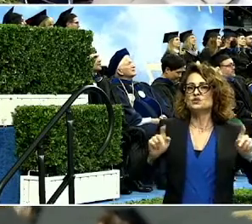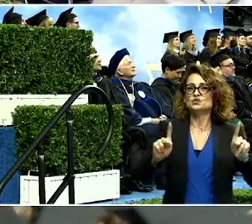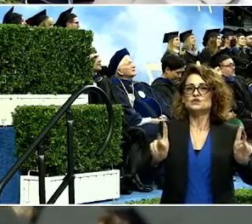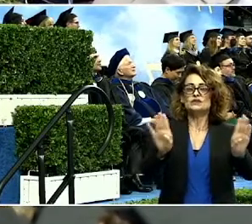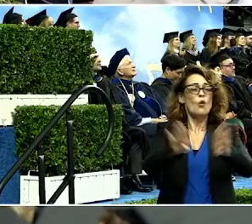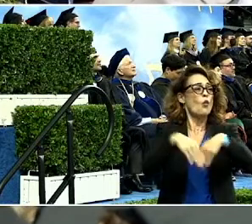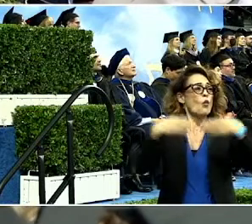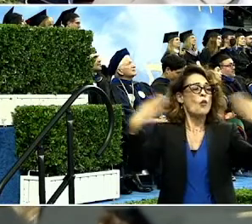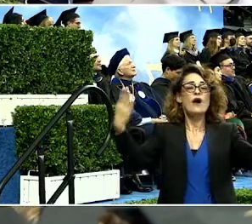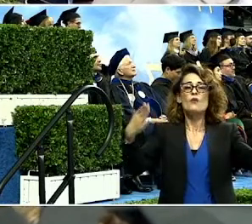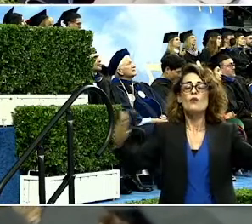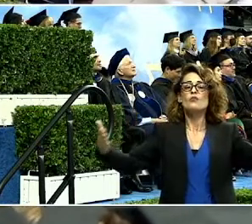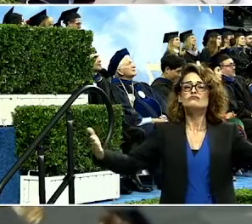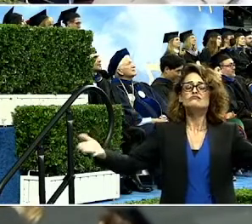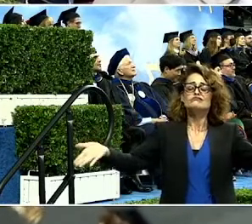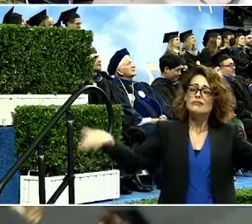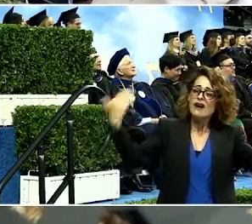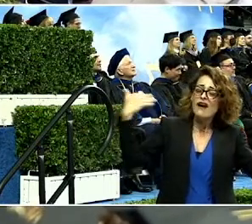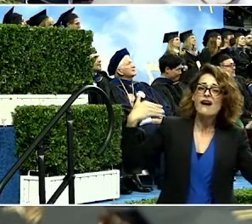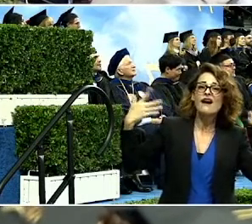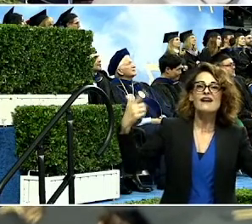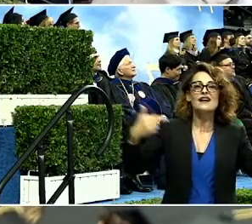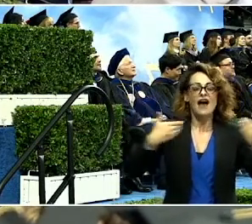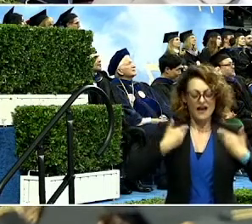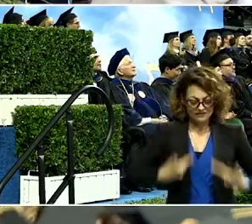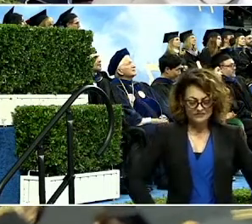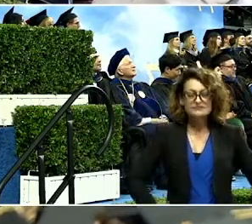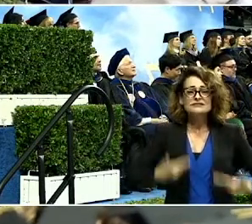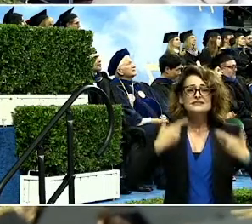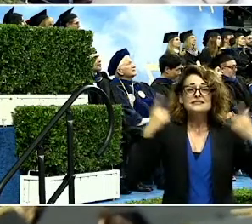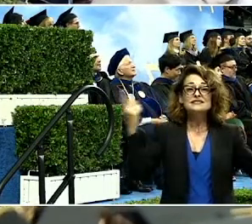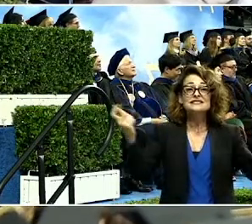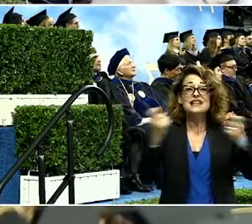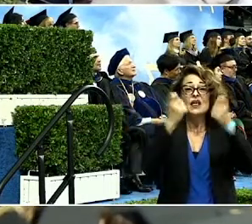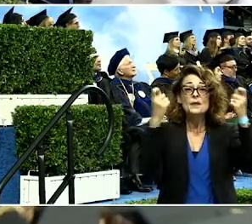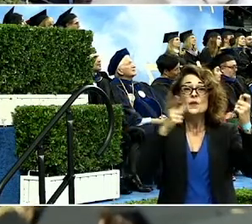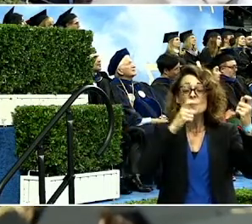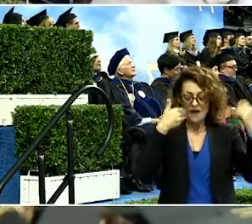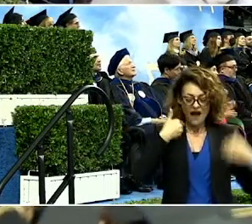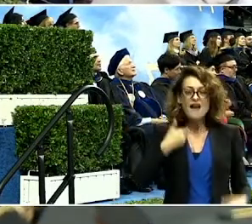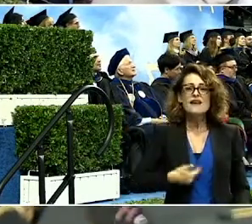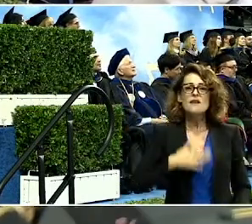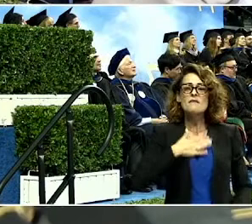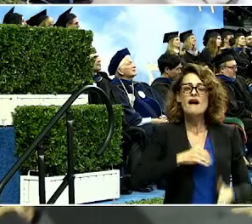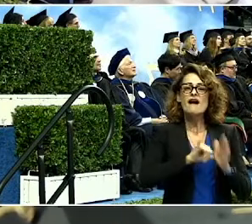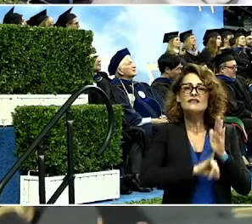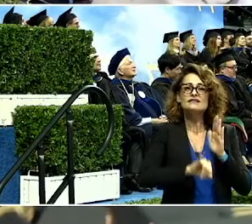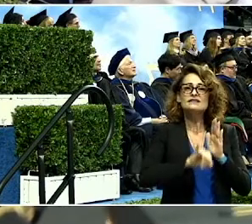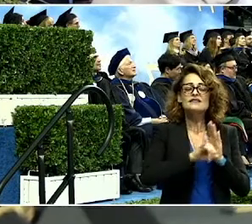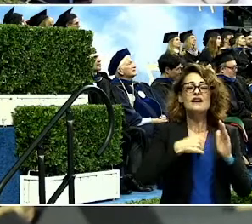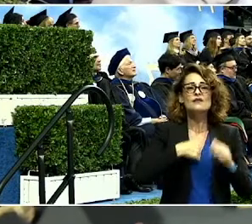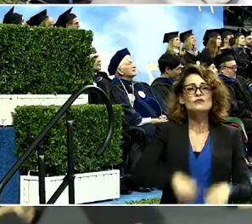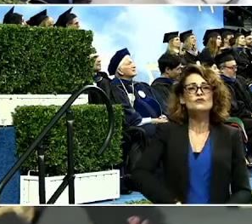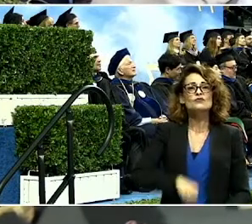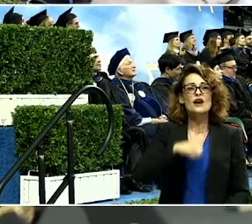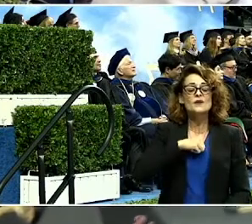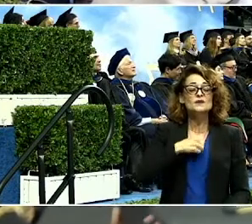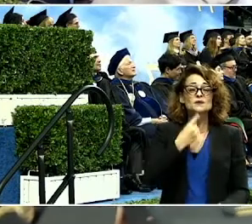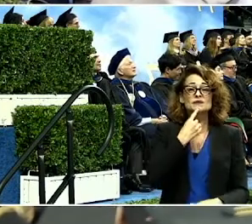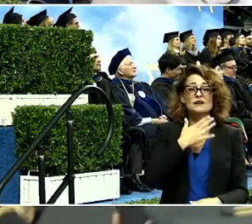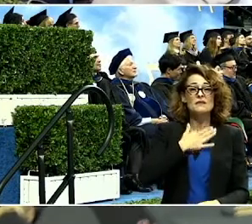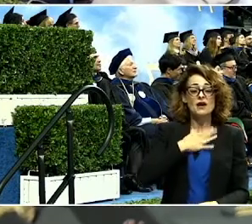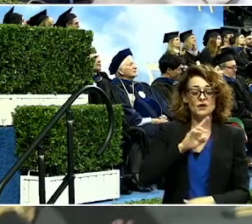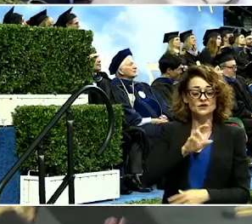me with open arms and celebrating my identity. I am proud to say my UCLA journey doesn't end here, as